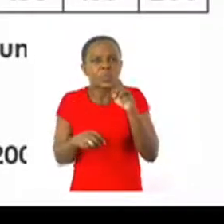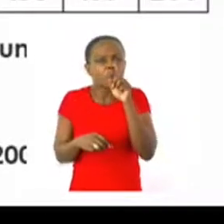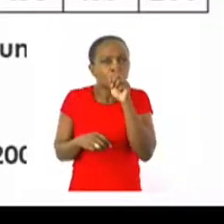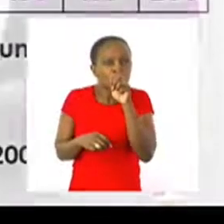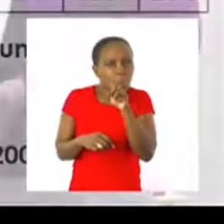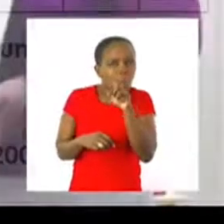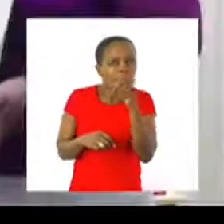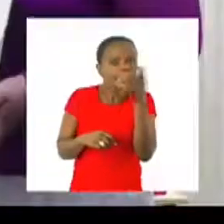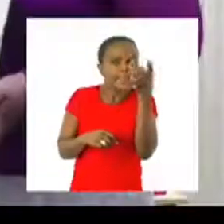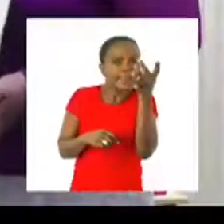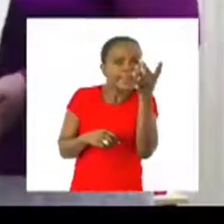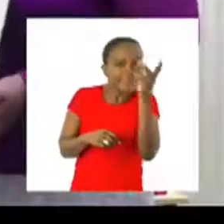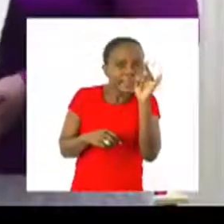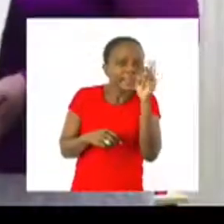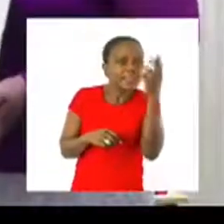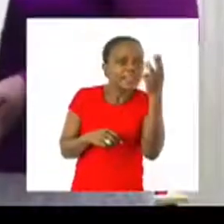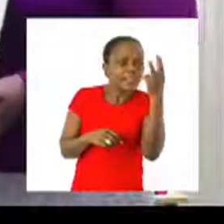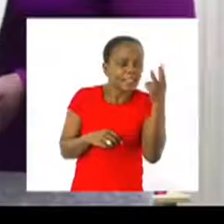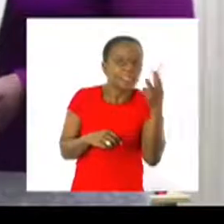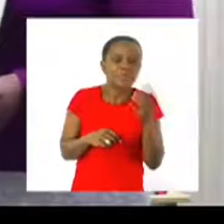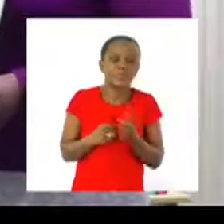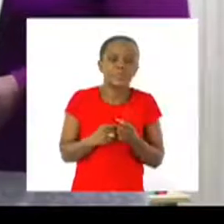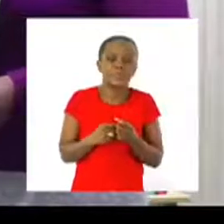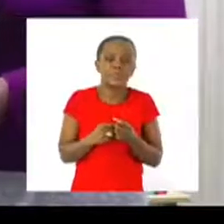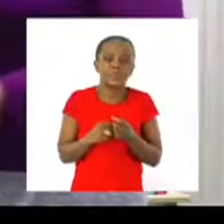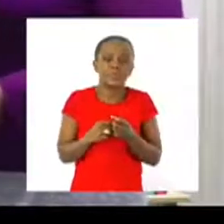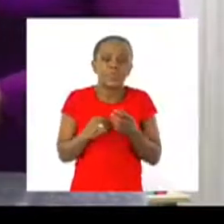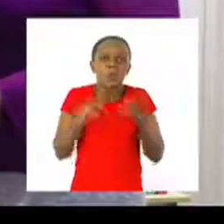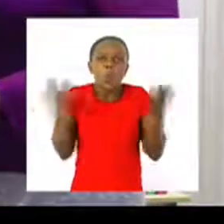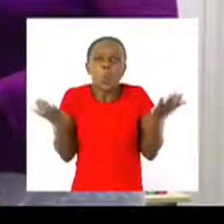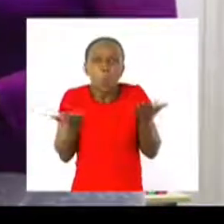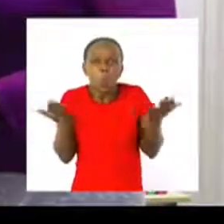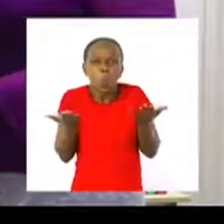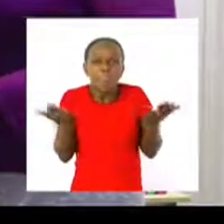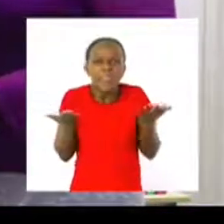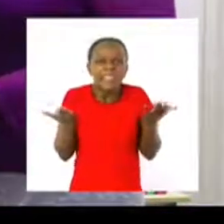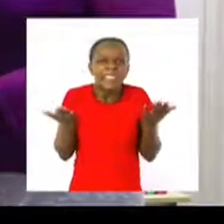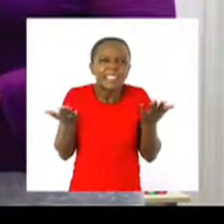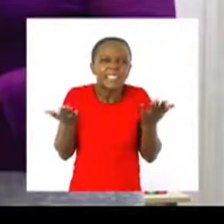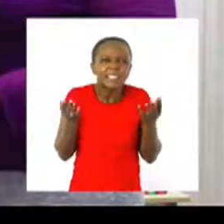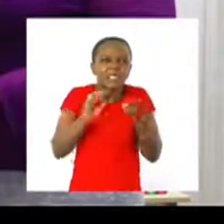173. Help me to look for 173.